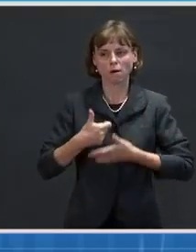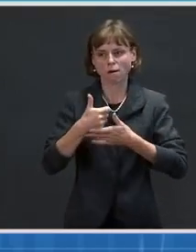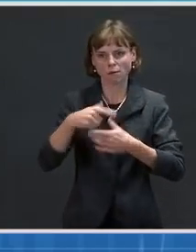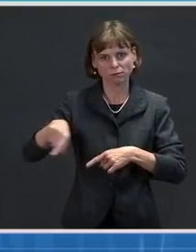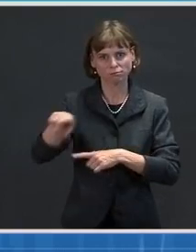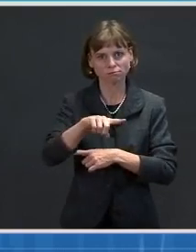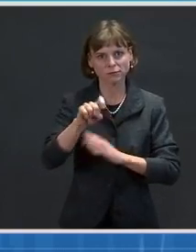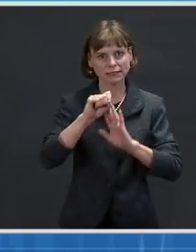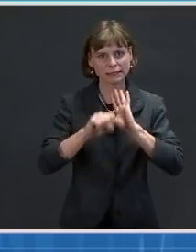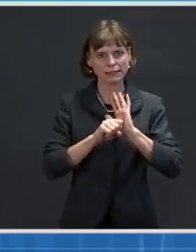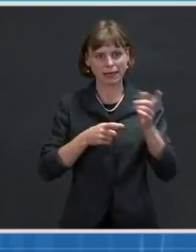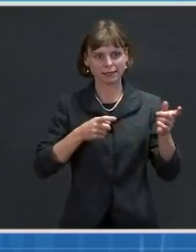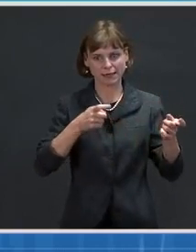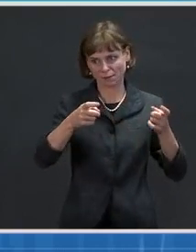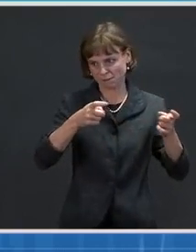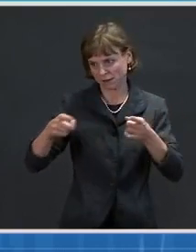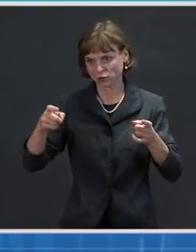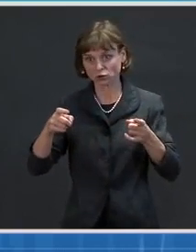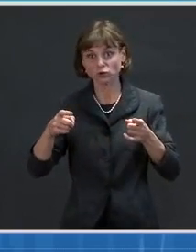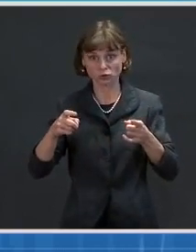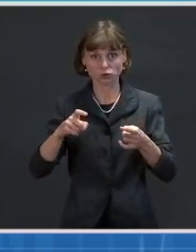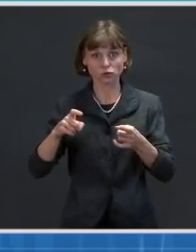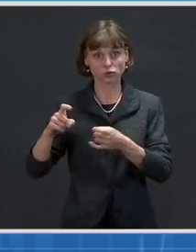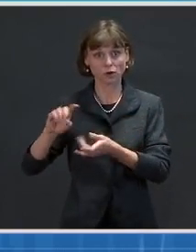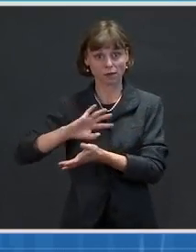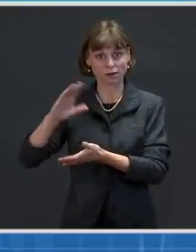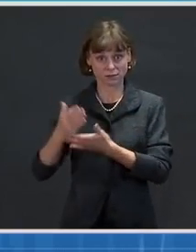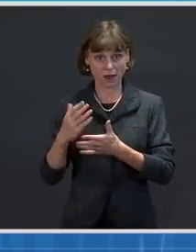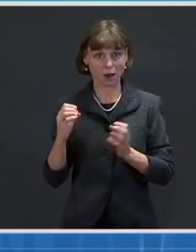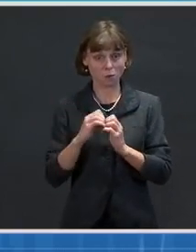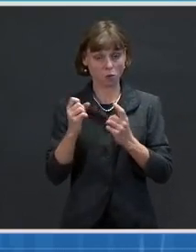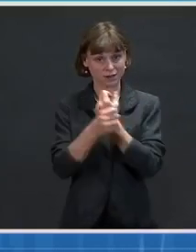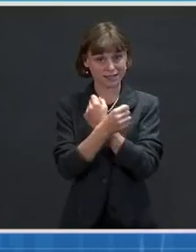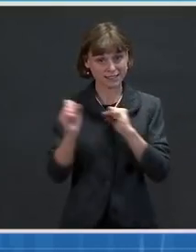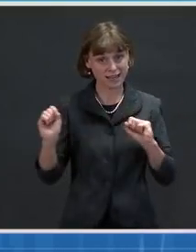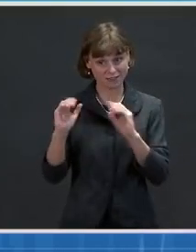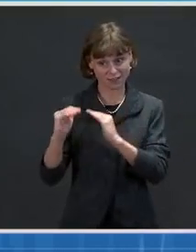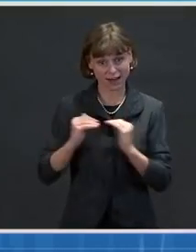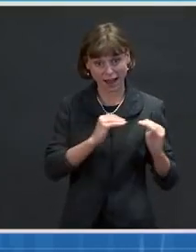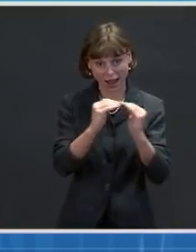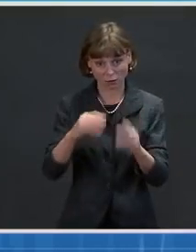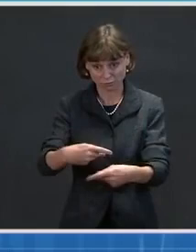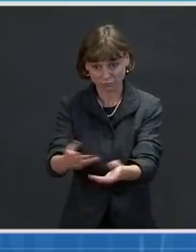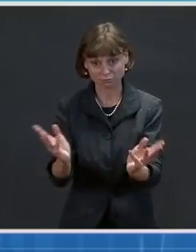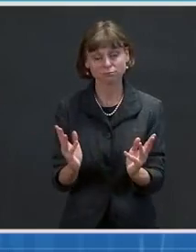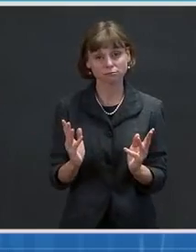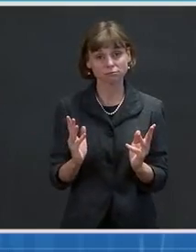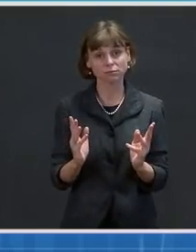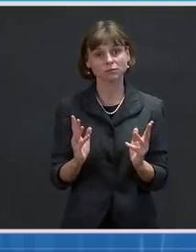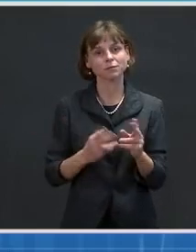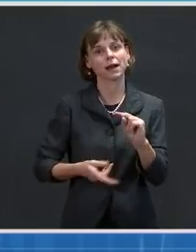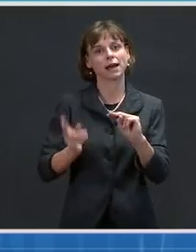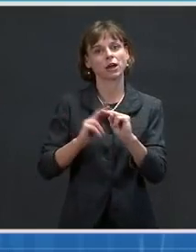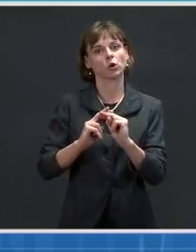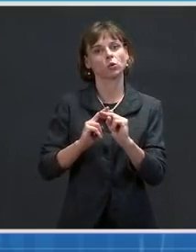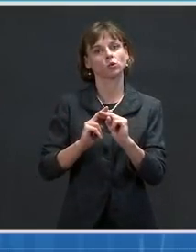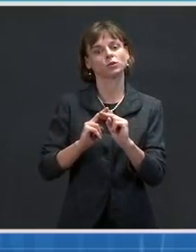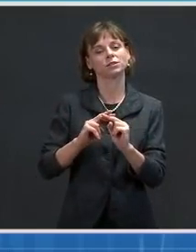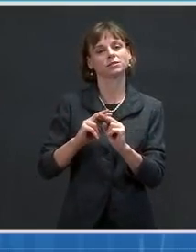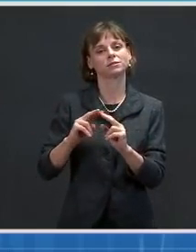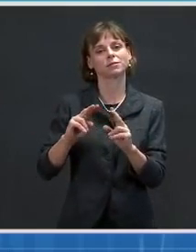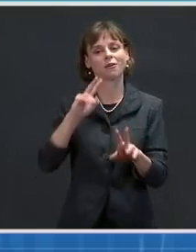and equitably by providing them with visibility into the supply they will receive over the coming 3 weeks.